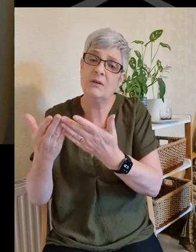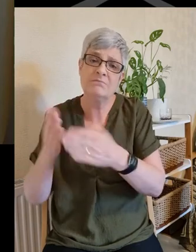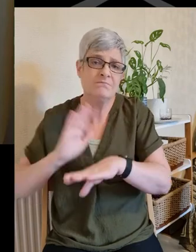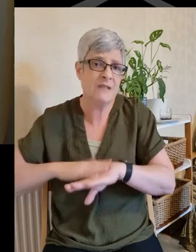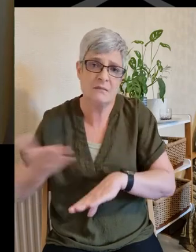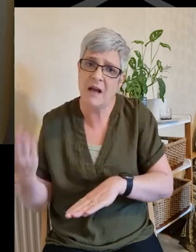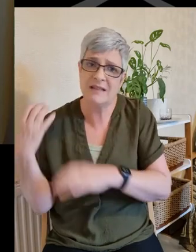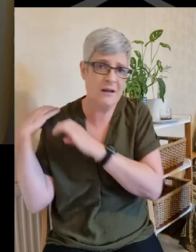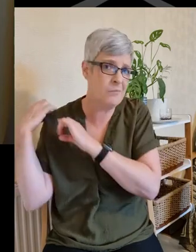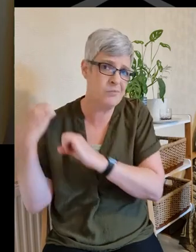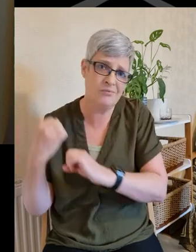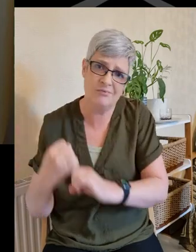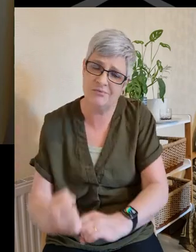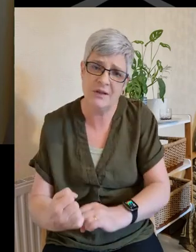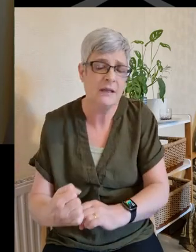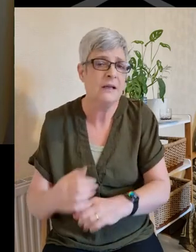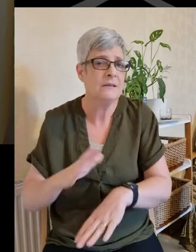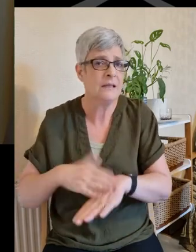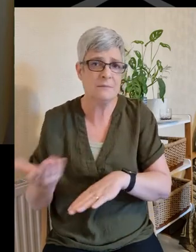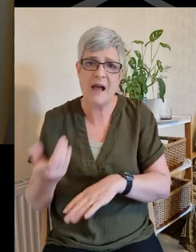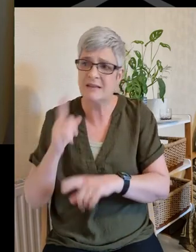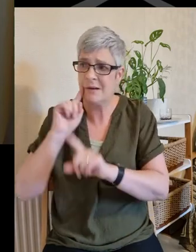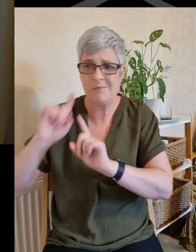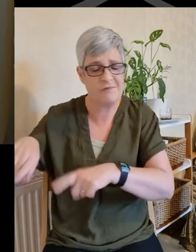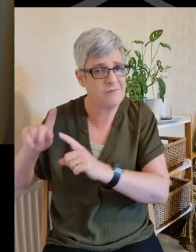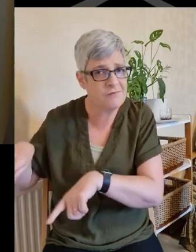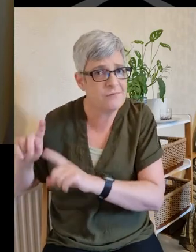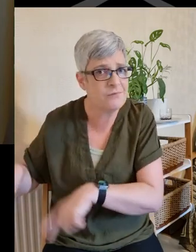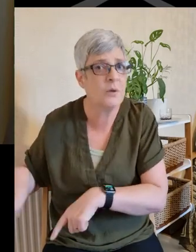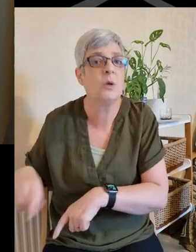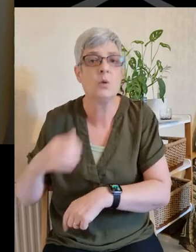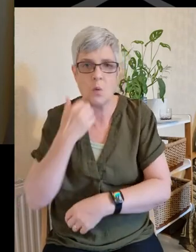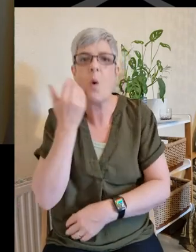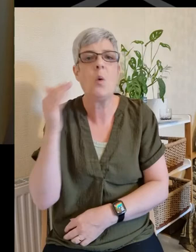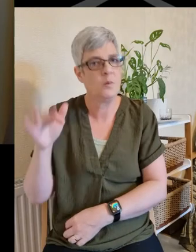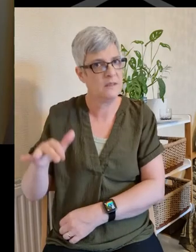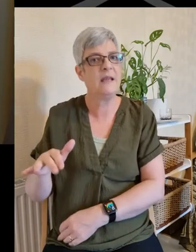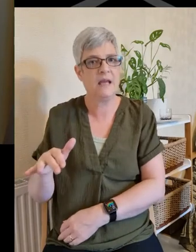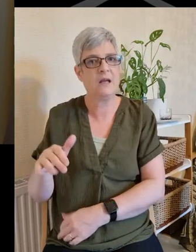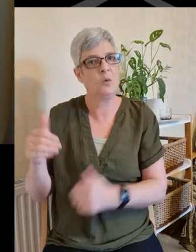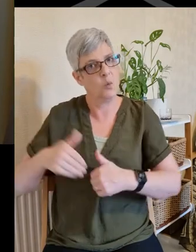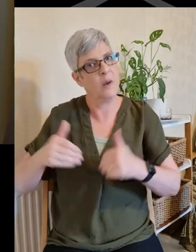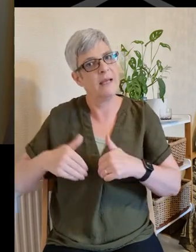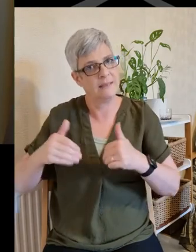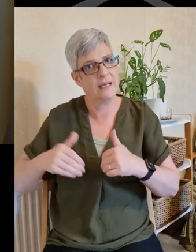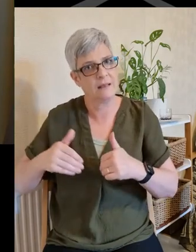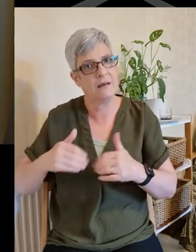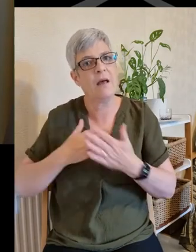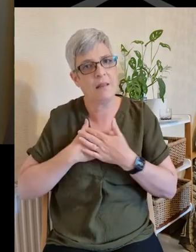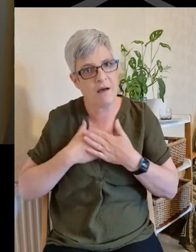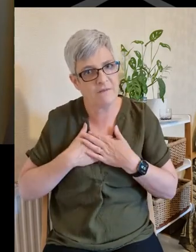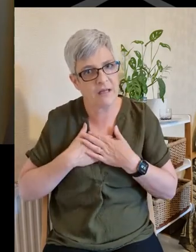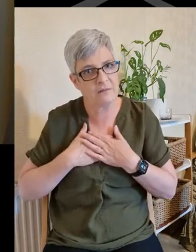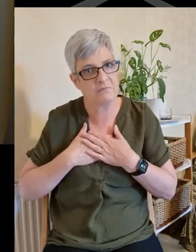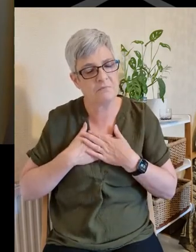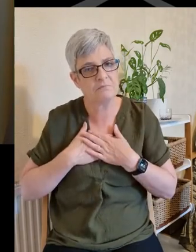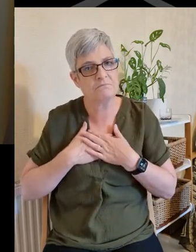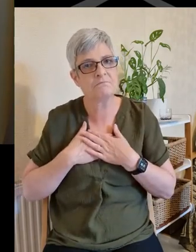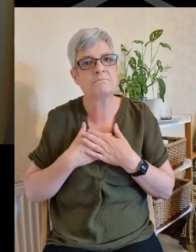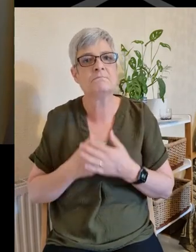how long it's been, how much we've ignored you, you're always there waiting for us and loving us without fail.